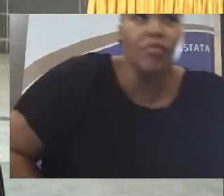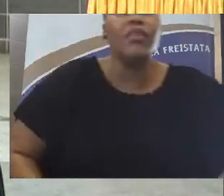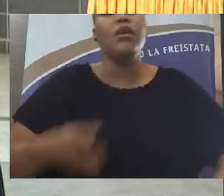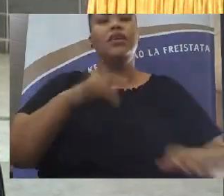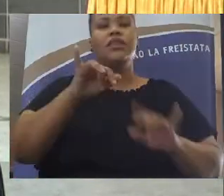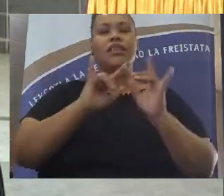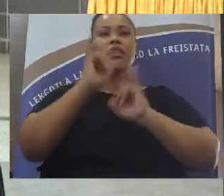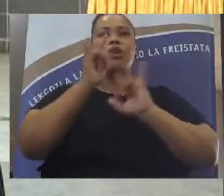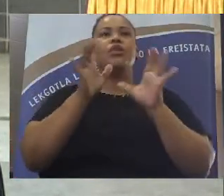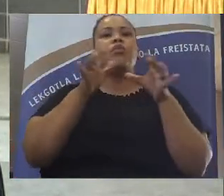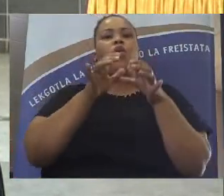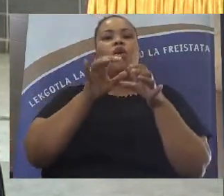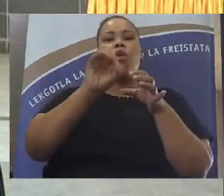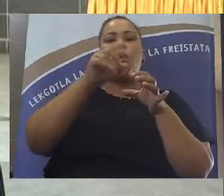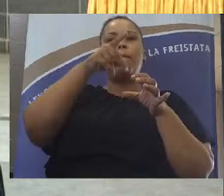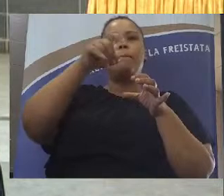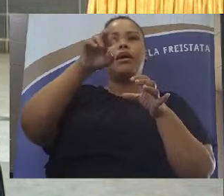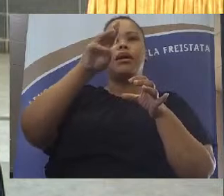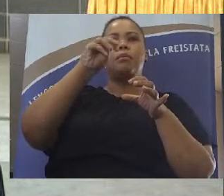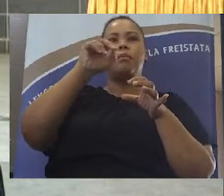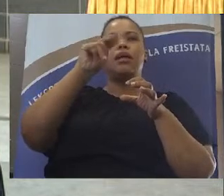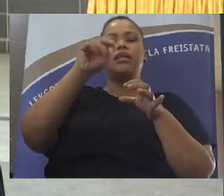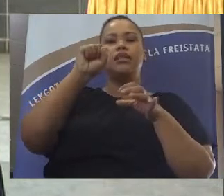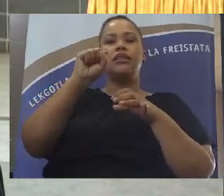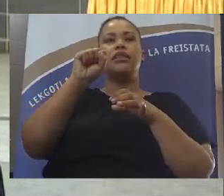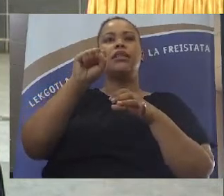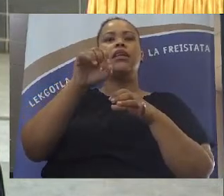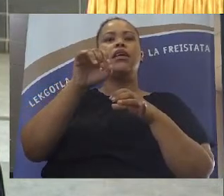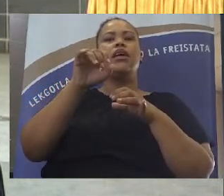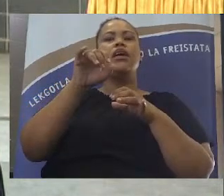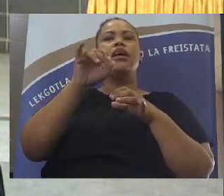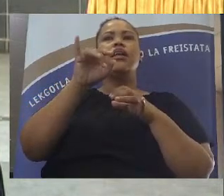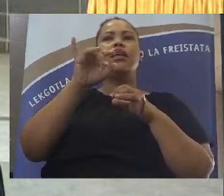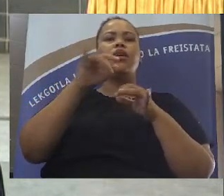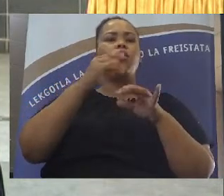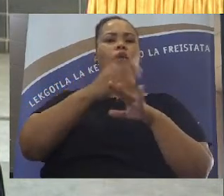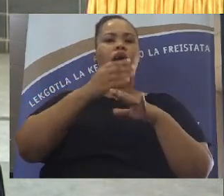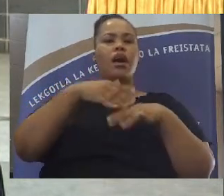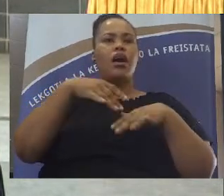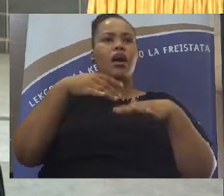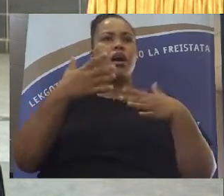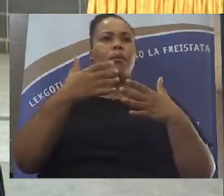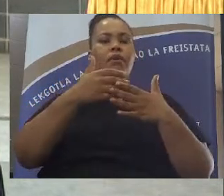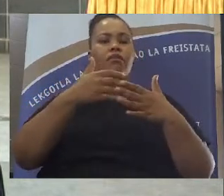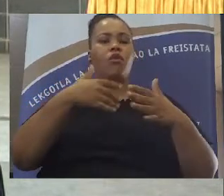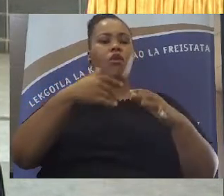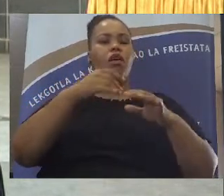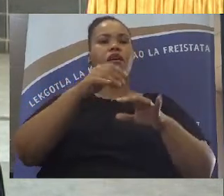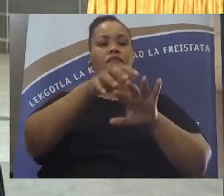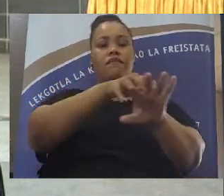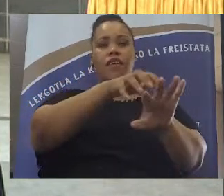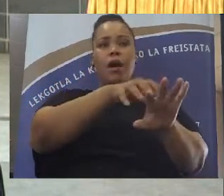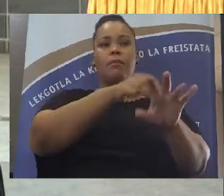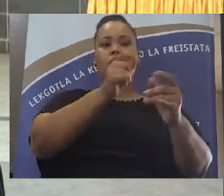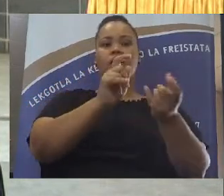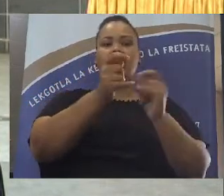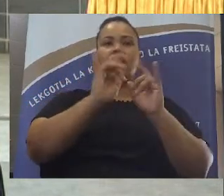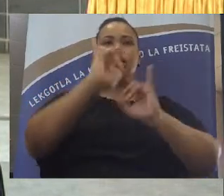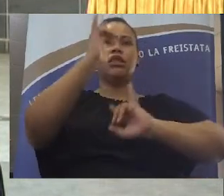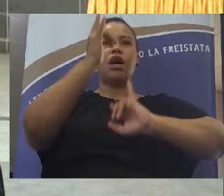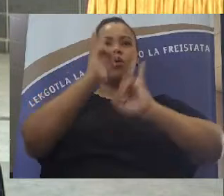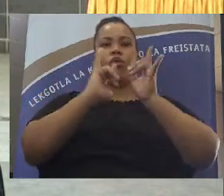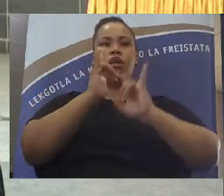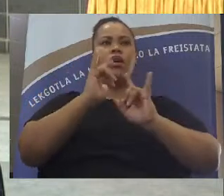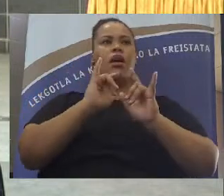probleem in Oppermans, ons het nie werkie. Die dorp was 'n plaas en is nou 'n dorp. Hulle sê Oppermans dorp. Daar's